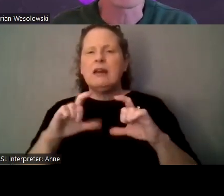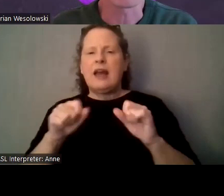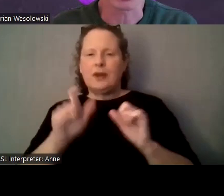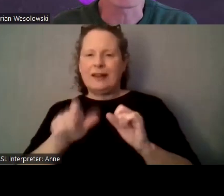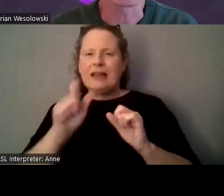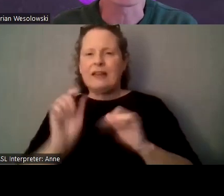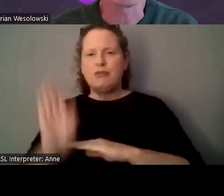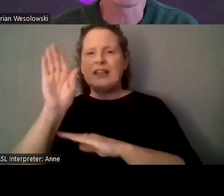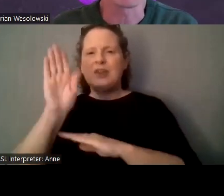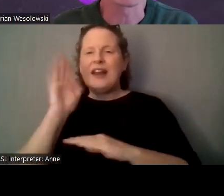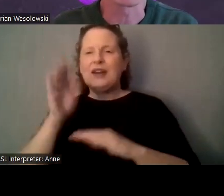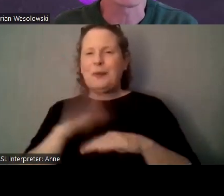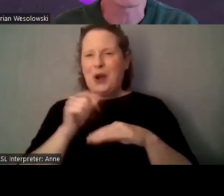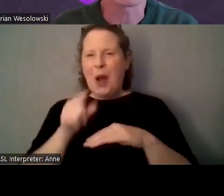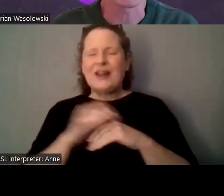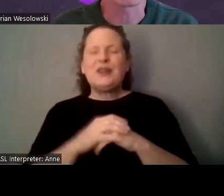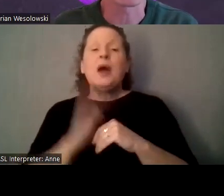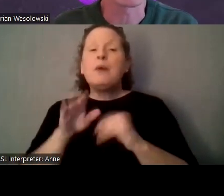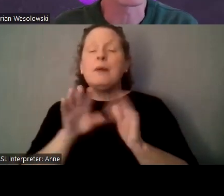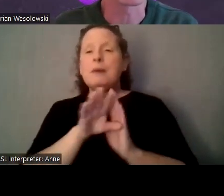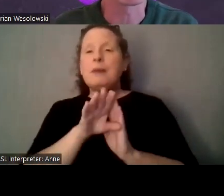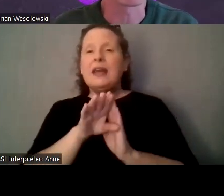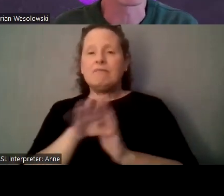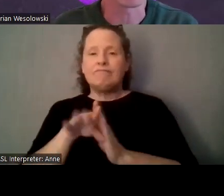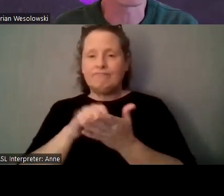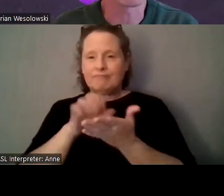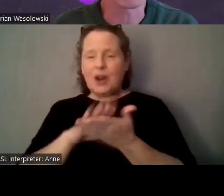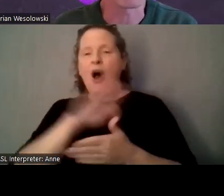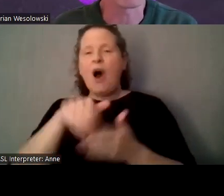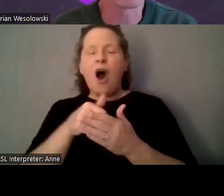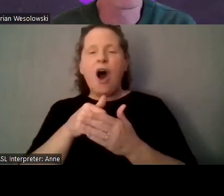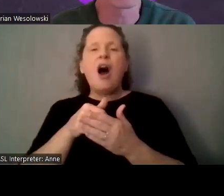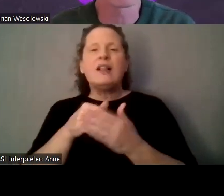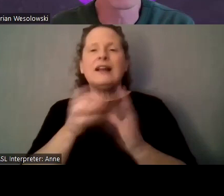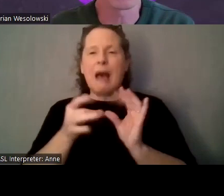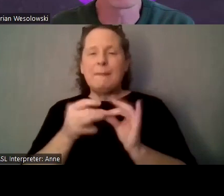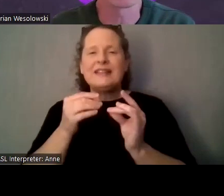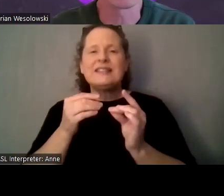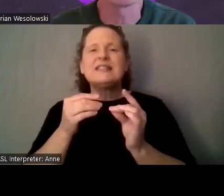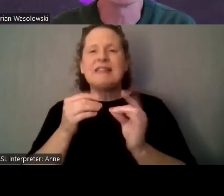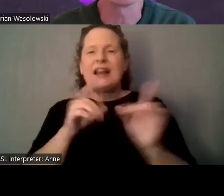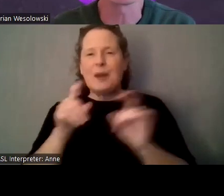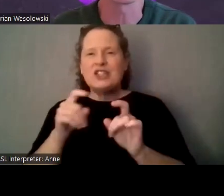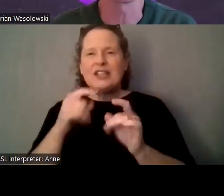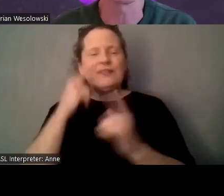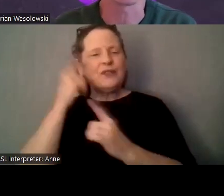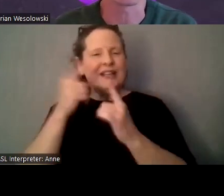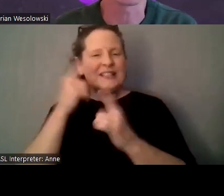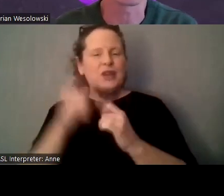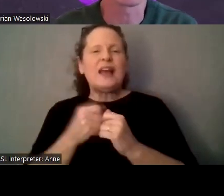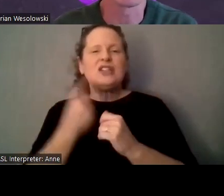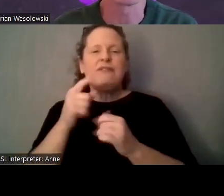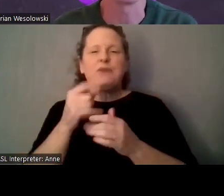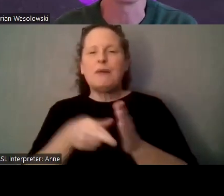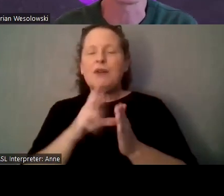all questions and comments for review and consideration as it relates to the public art for the stations. Please note that we will only be focusing on public art